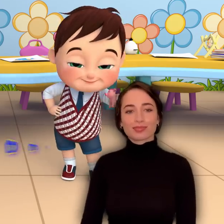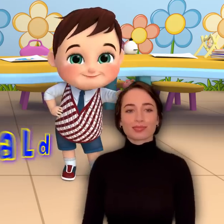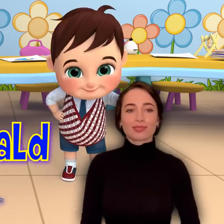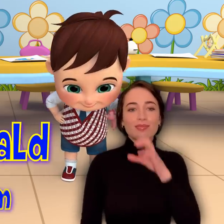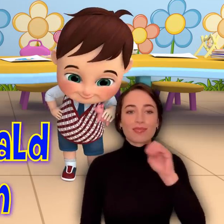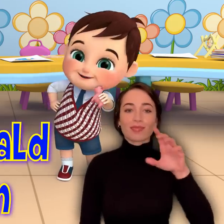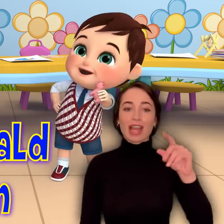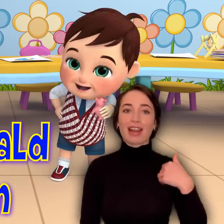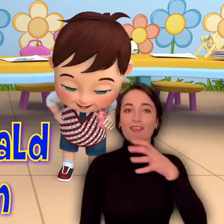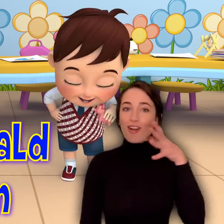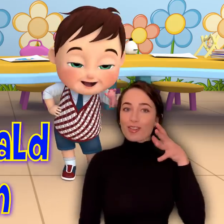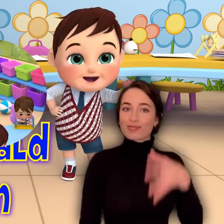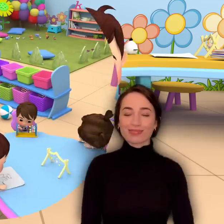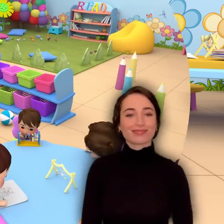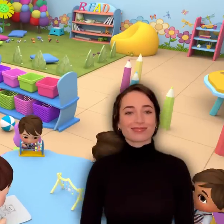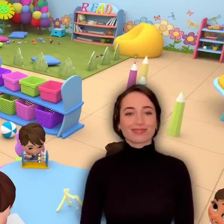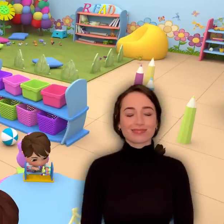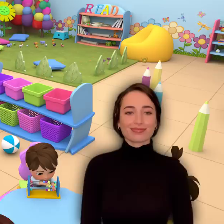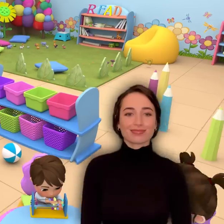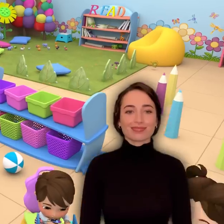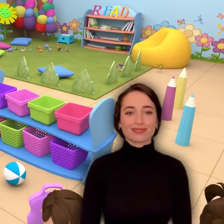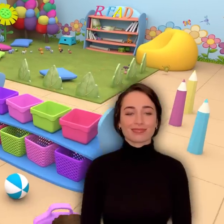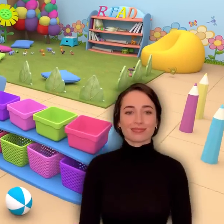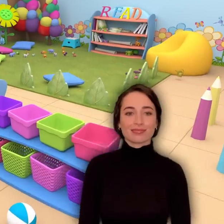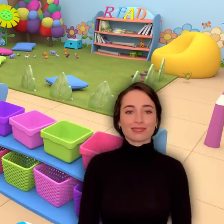Old MacDonald Had a Farm